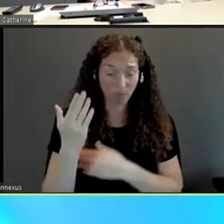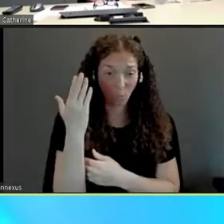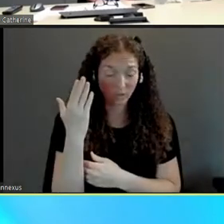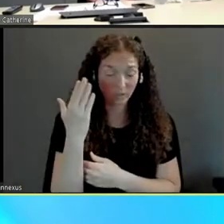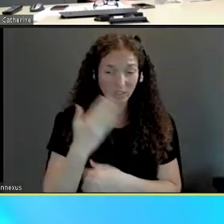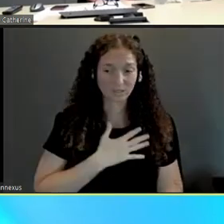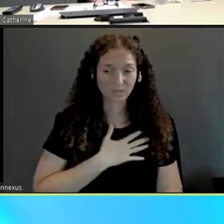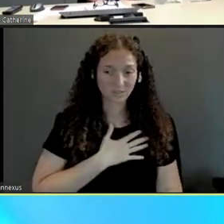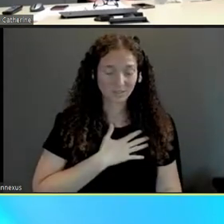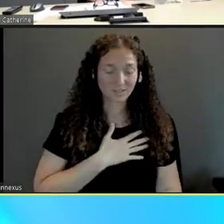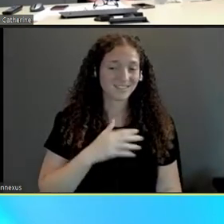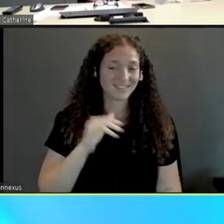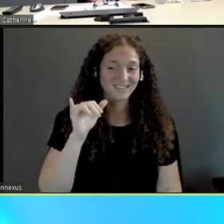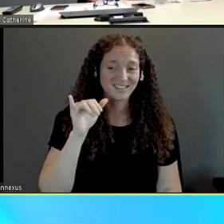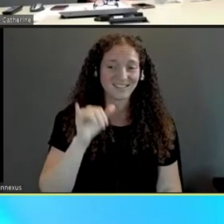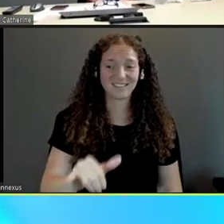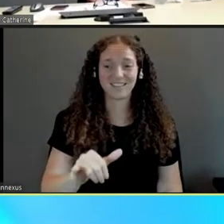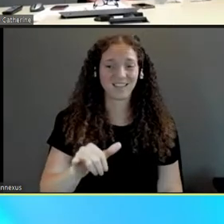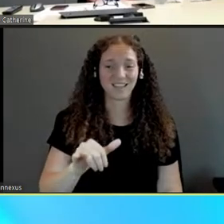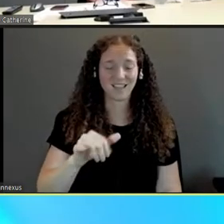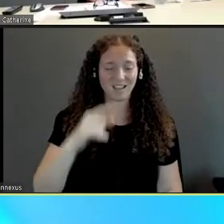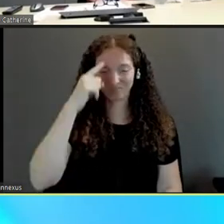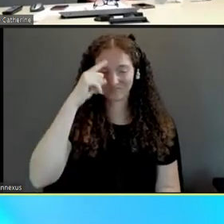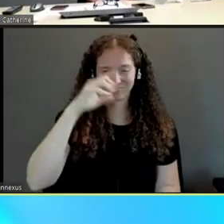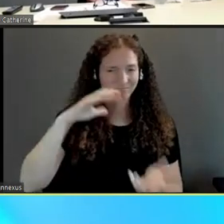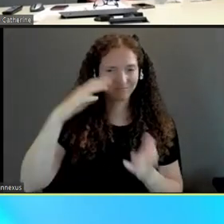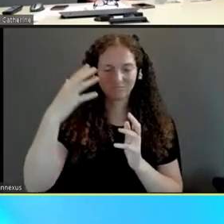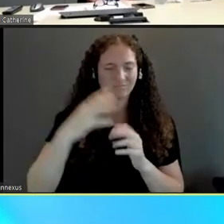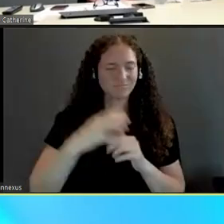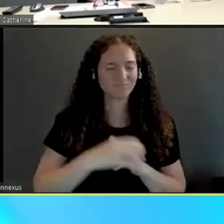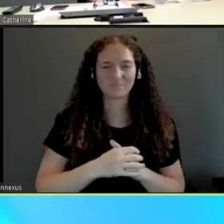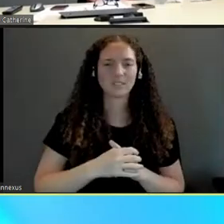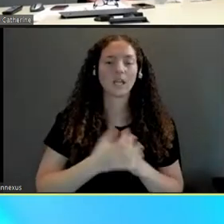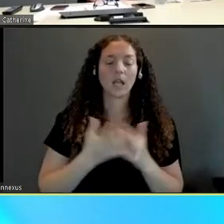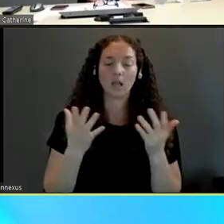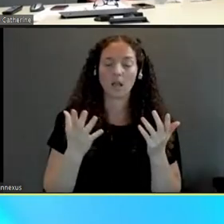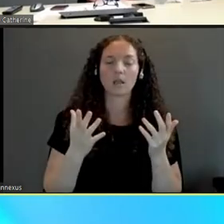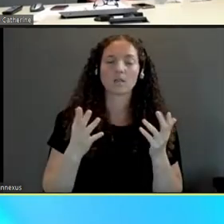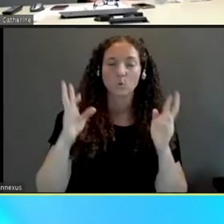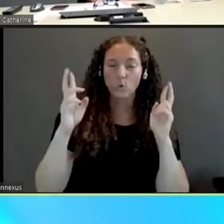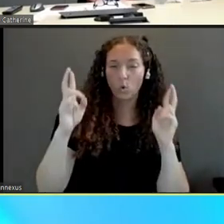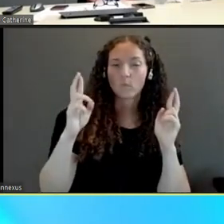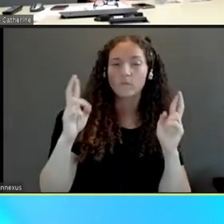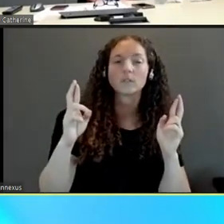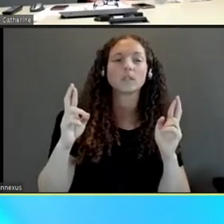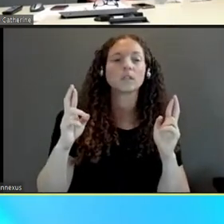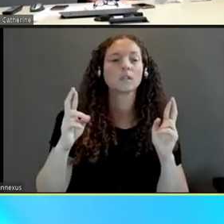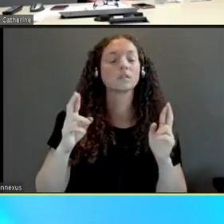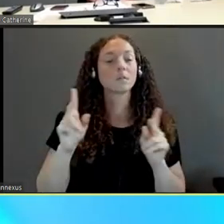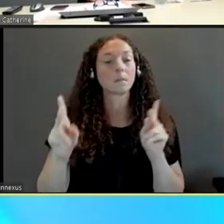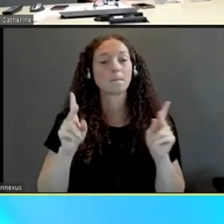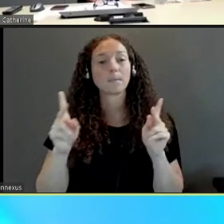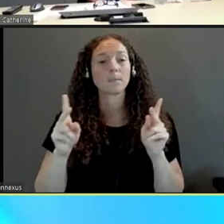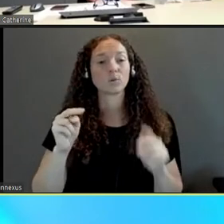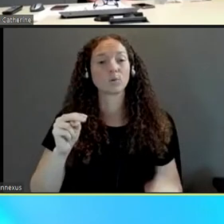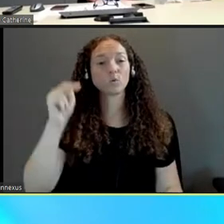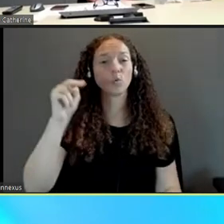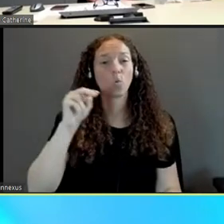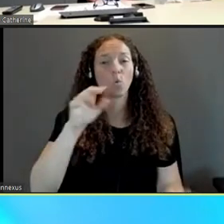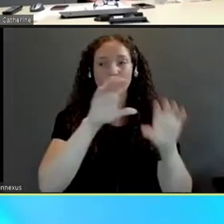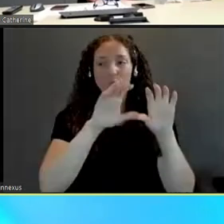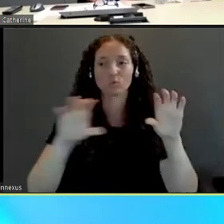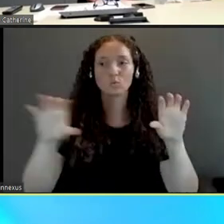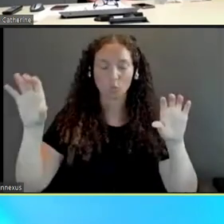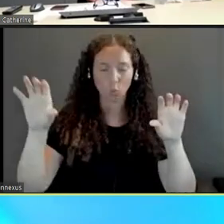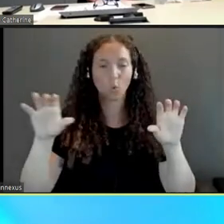That doesn't add up in my book. So I'm hoping that residents along the North Shore communities will have their voices heard,